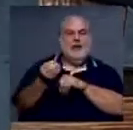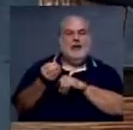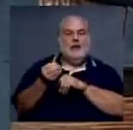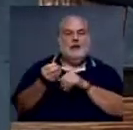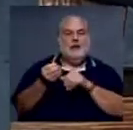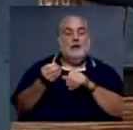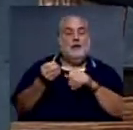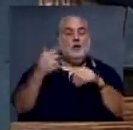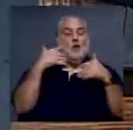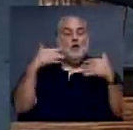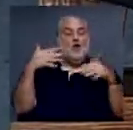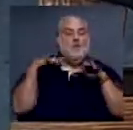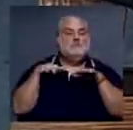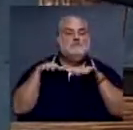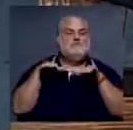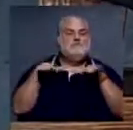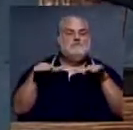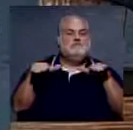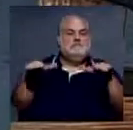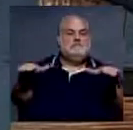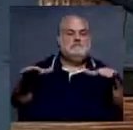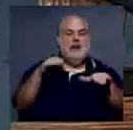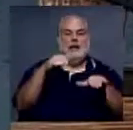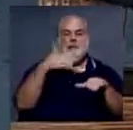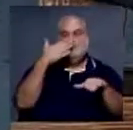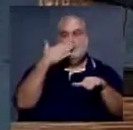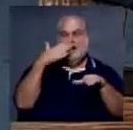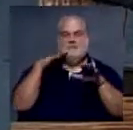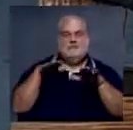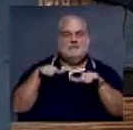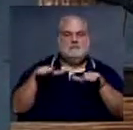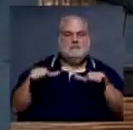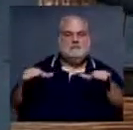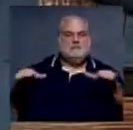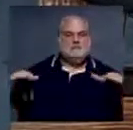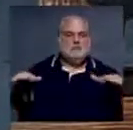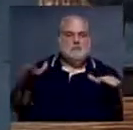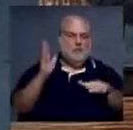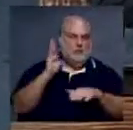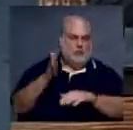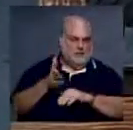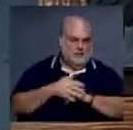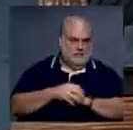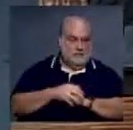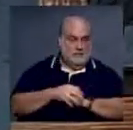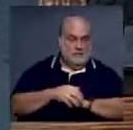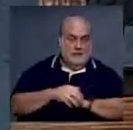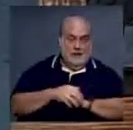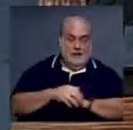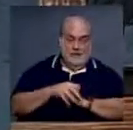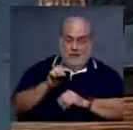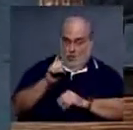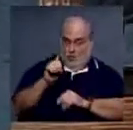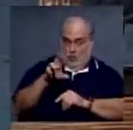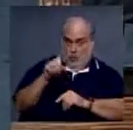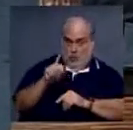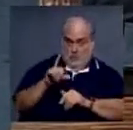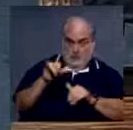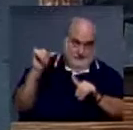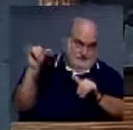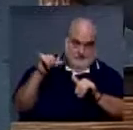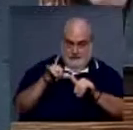all kinds of noise. You're going to have odors. You're going to have those kinds of things. If those doors were to remain closed